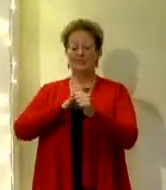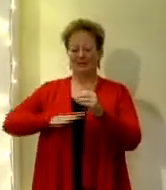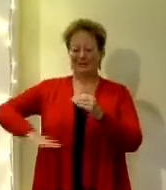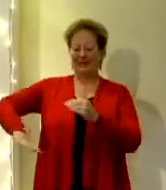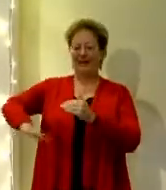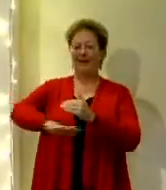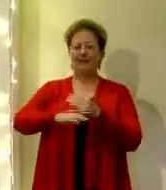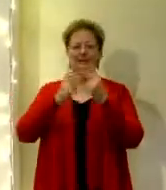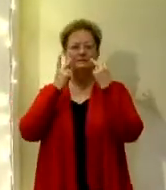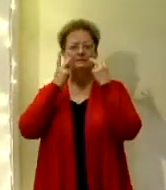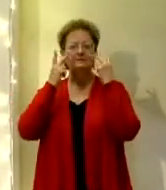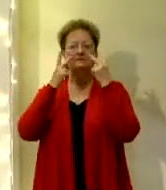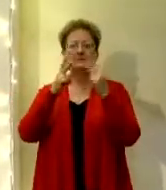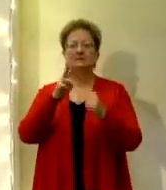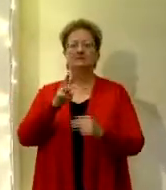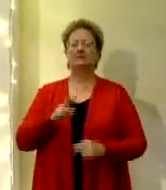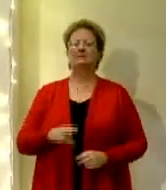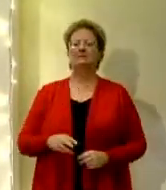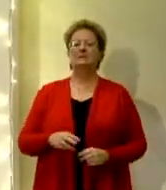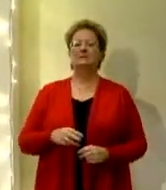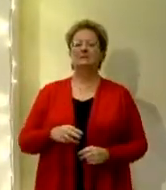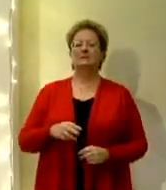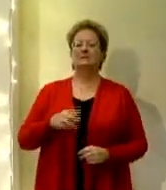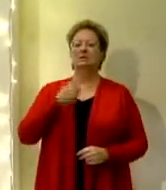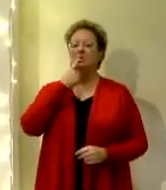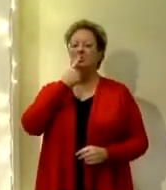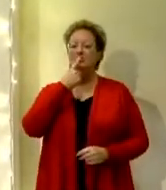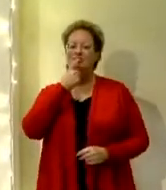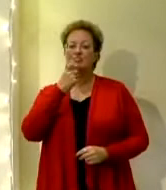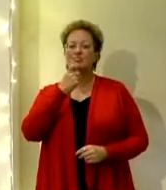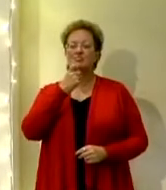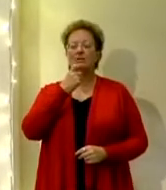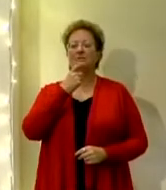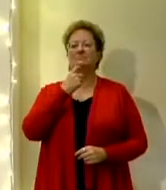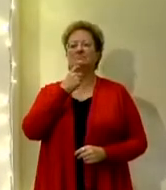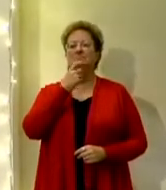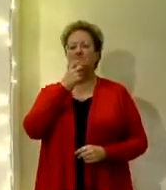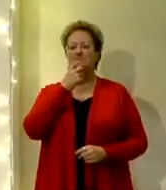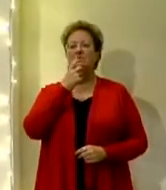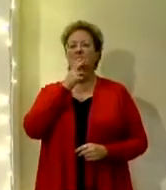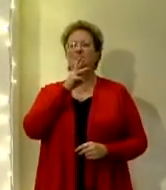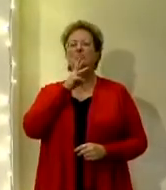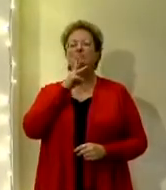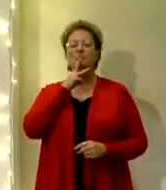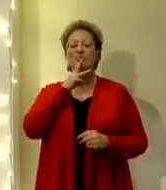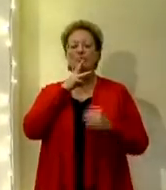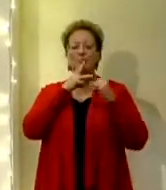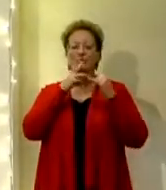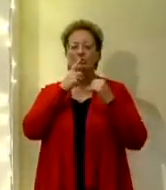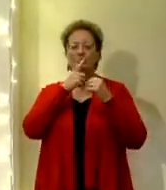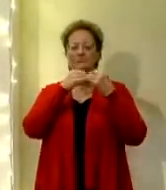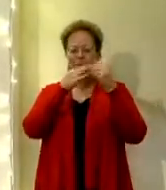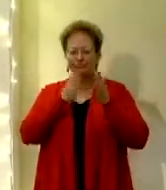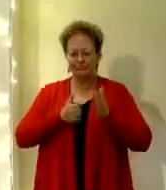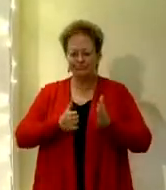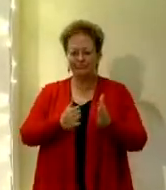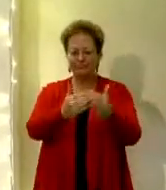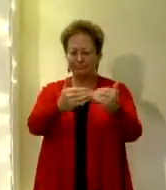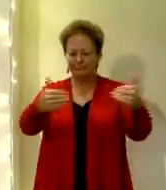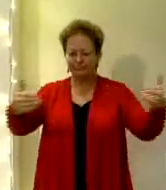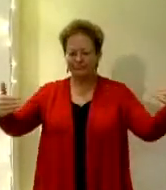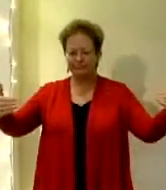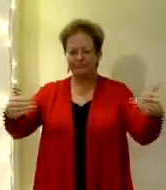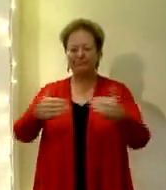saw the Jordan River as this thin blue line, and all he wanted to do was cross that thin blue line. He wanted to go into